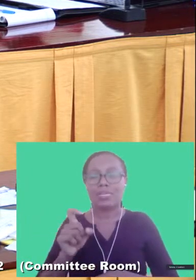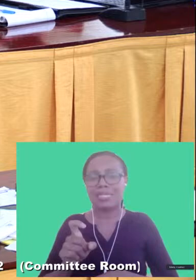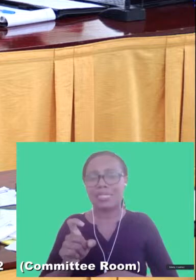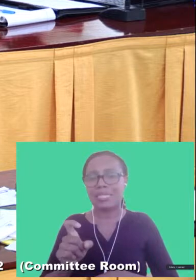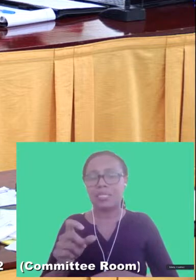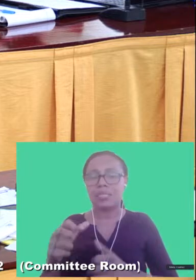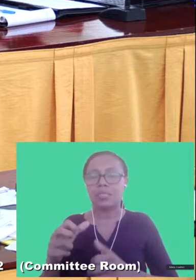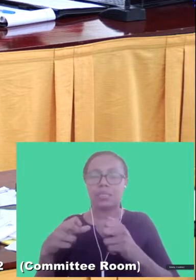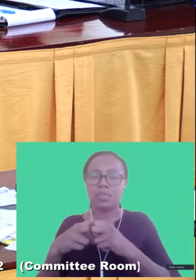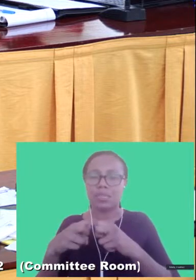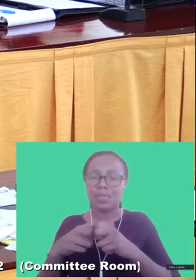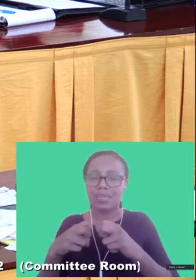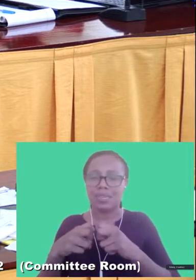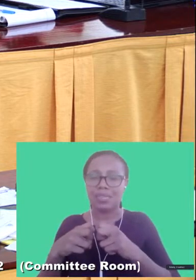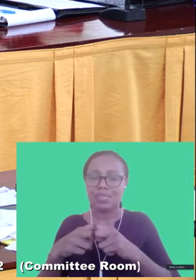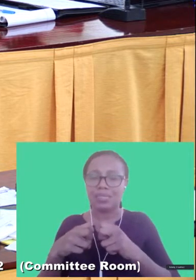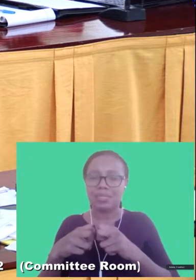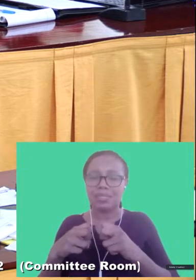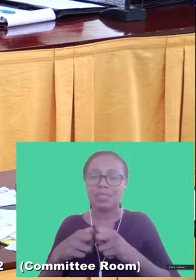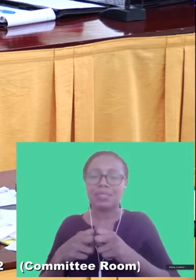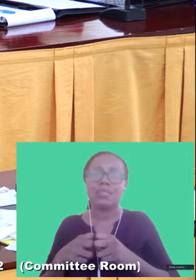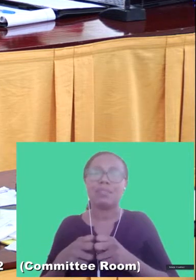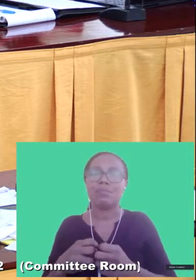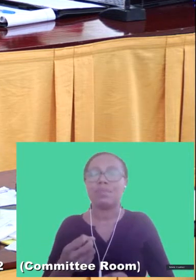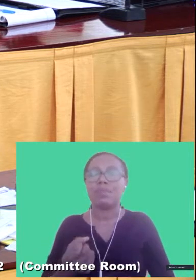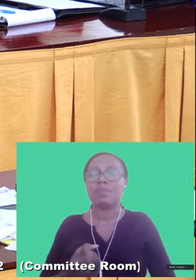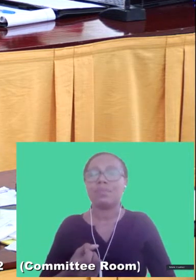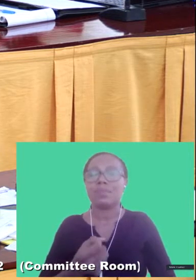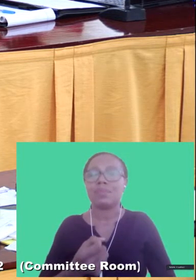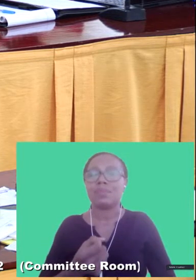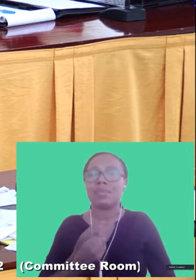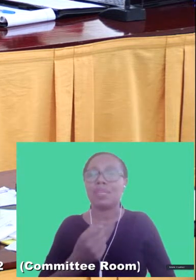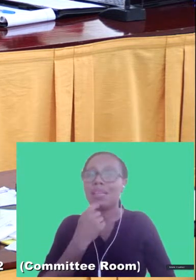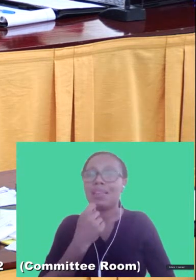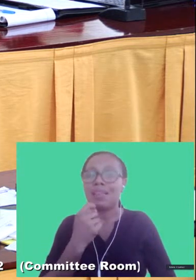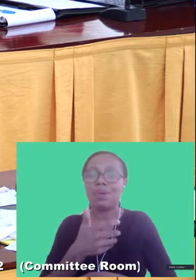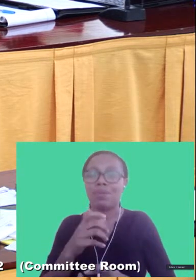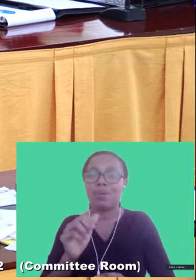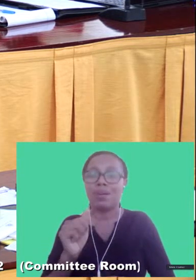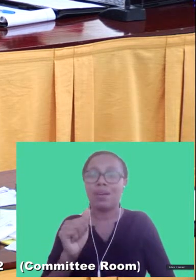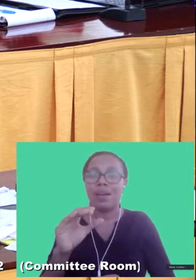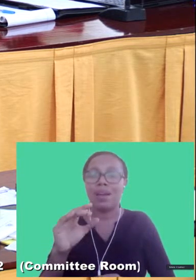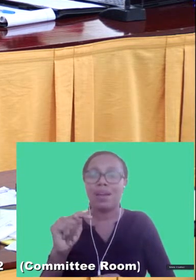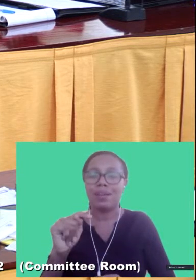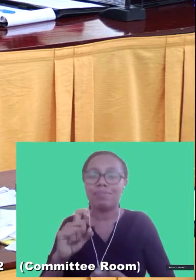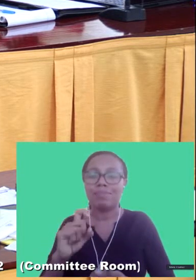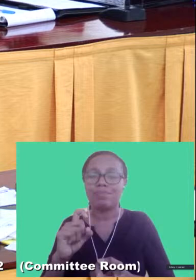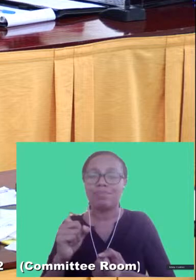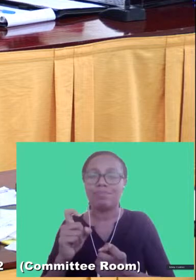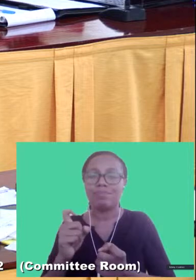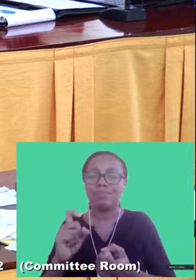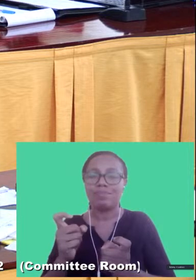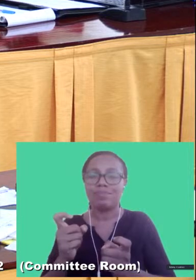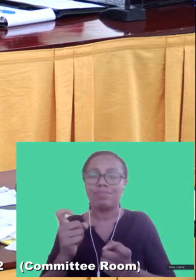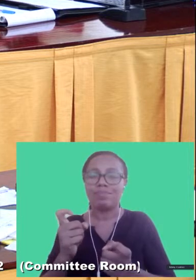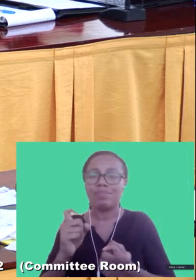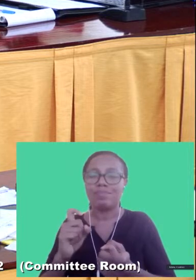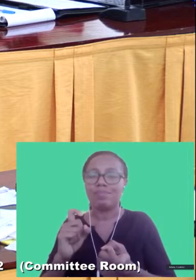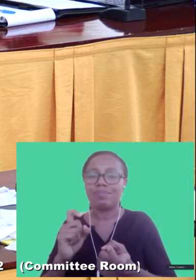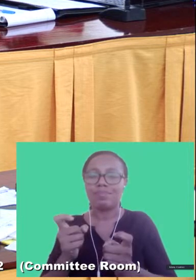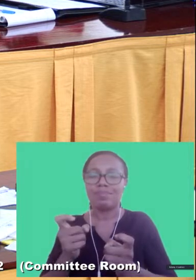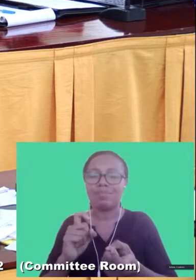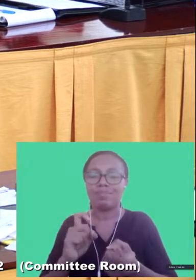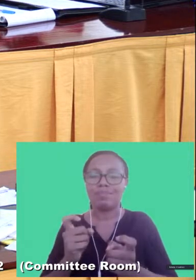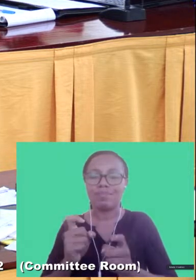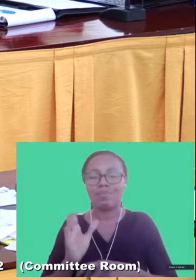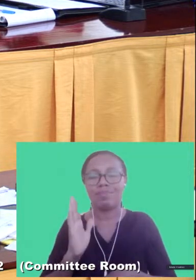technologies are written into the legislation and therefore given the weight of law and facilitating people with the opportunity to do the type